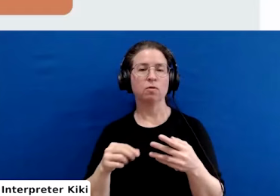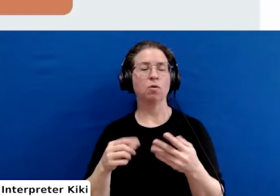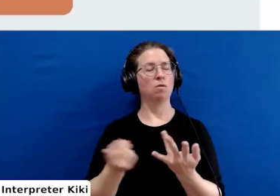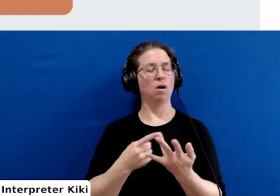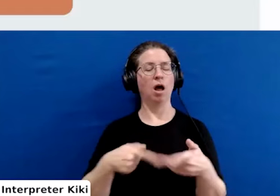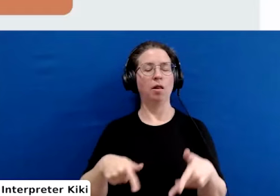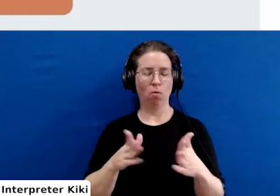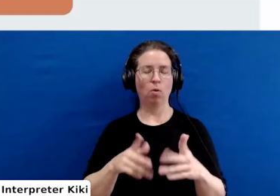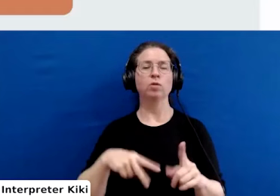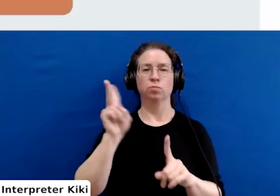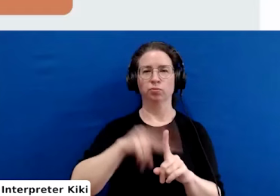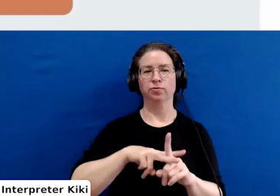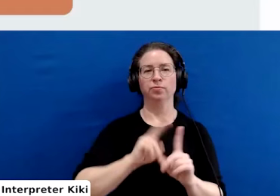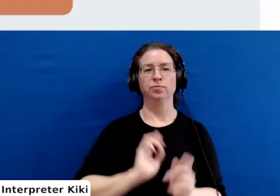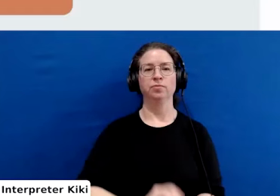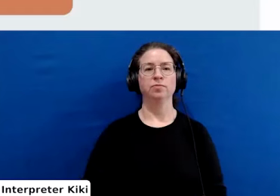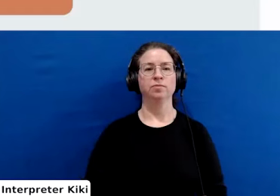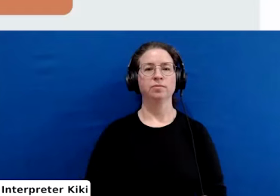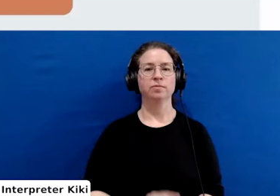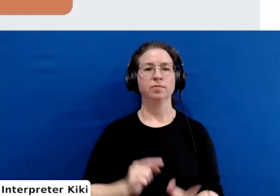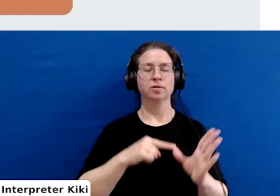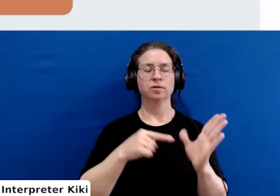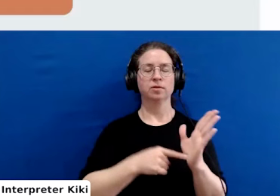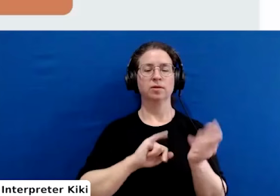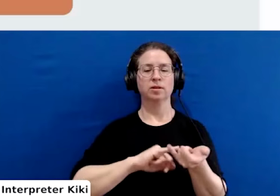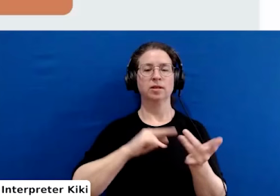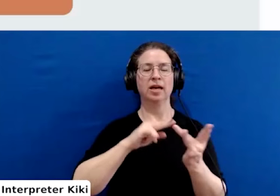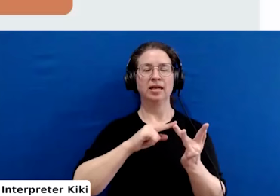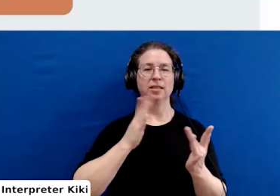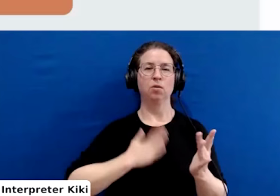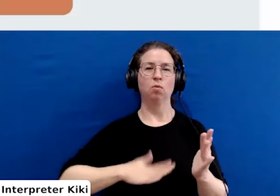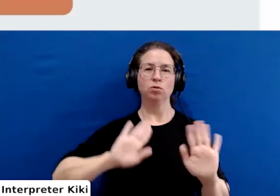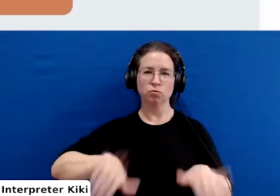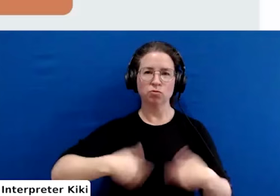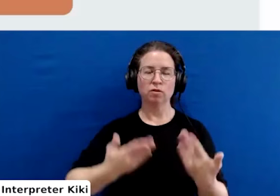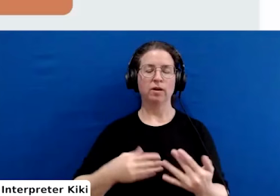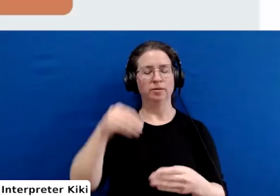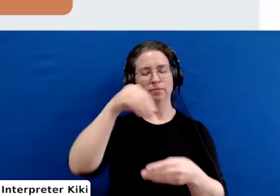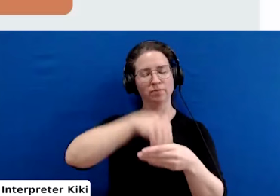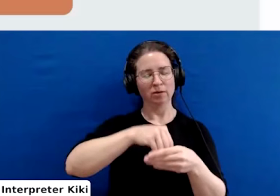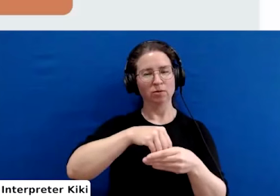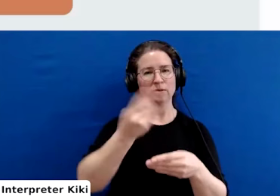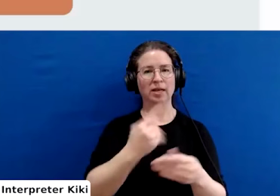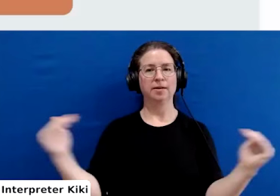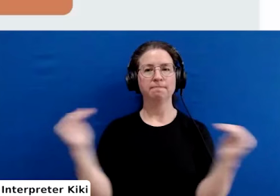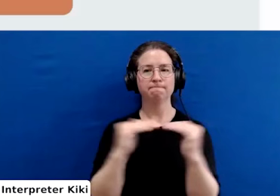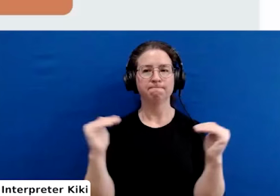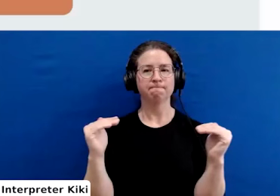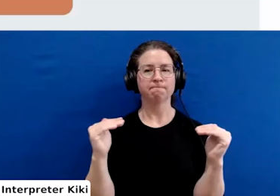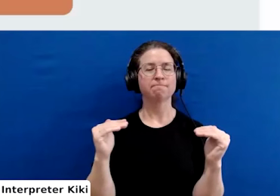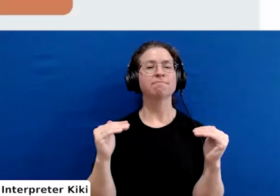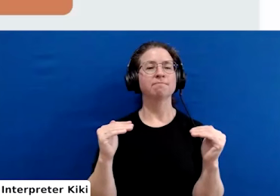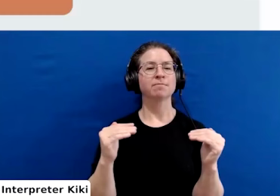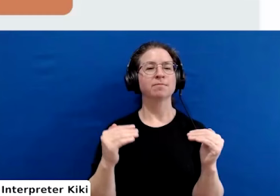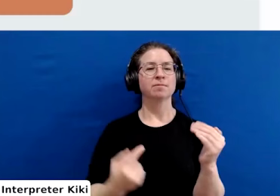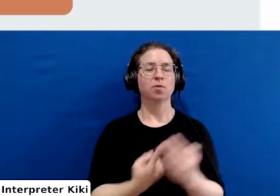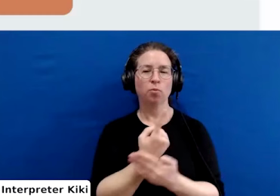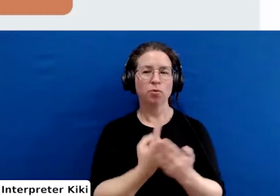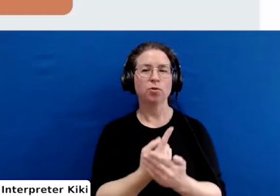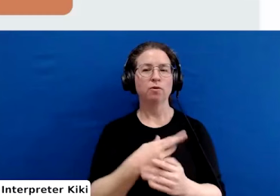submissions. So ATSE is committed to providing inclusive and equitable access to all potential